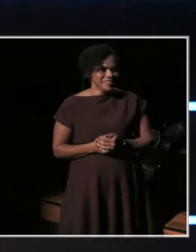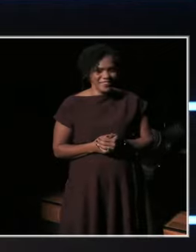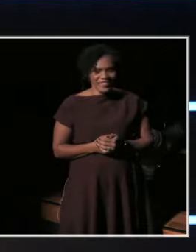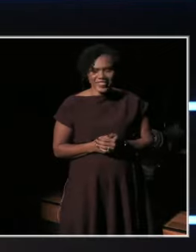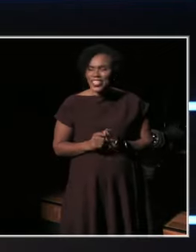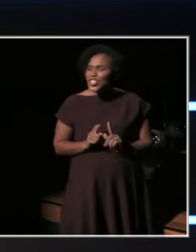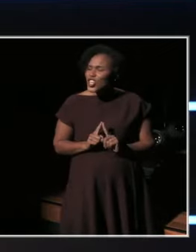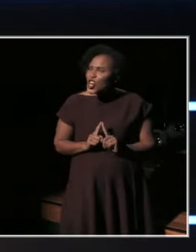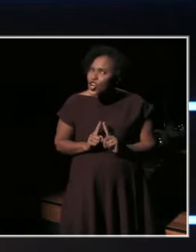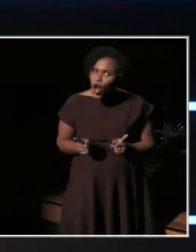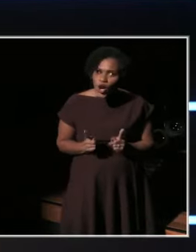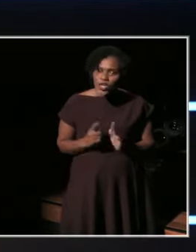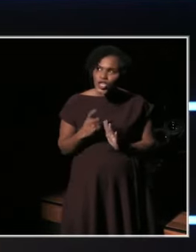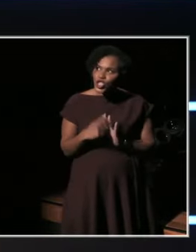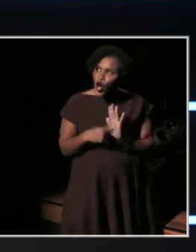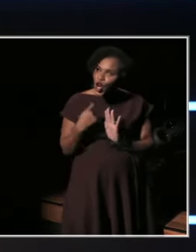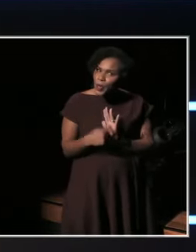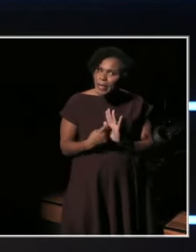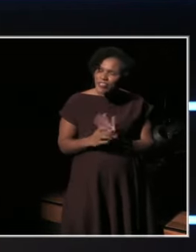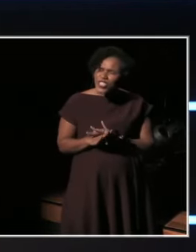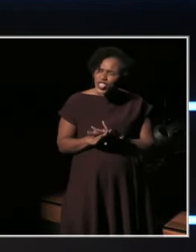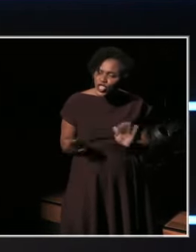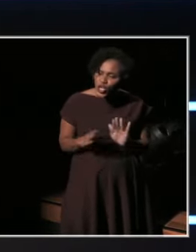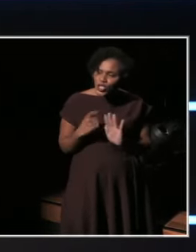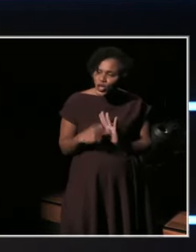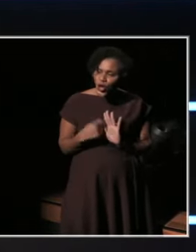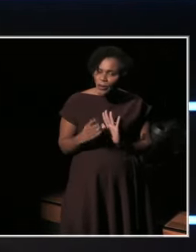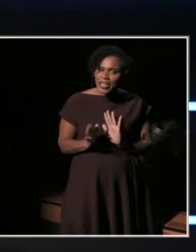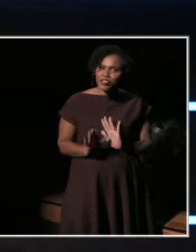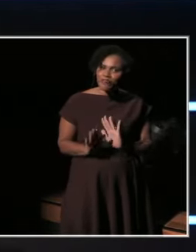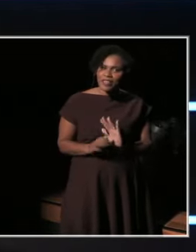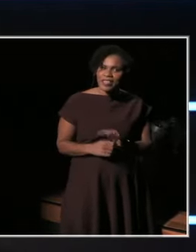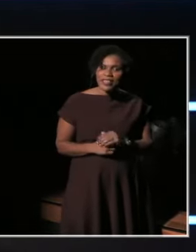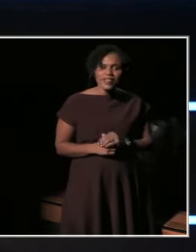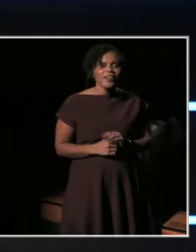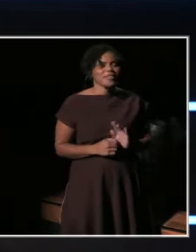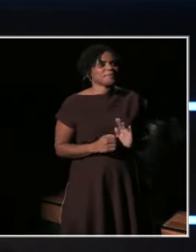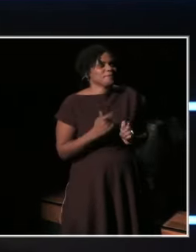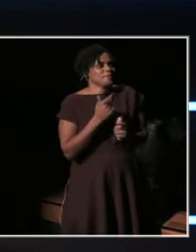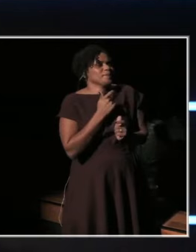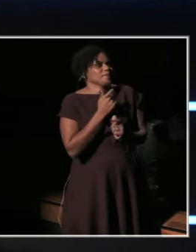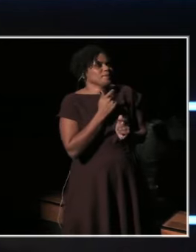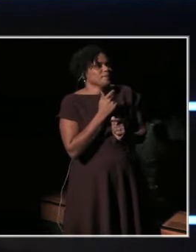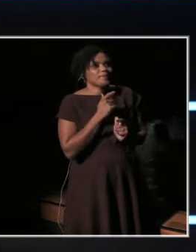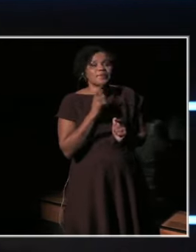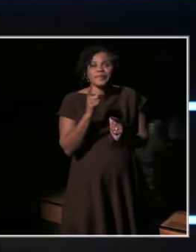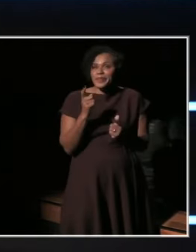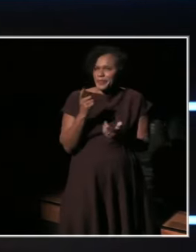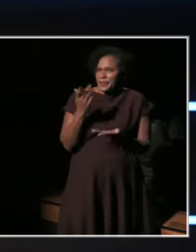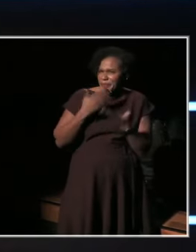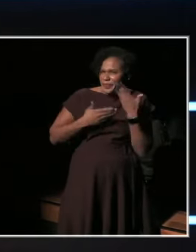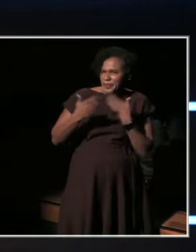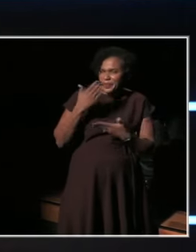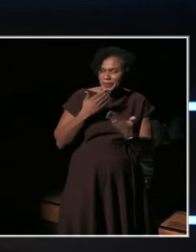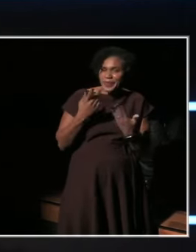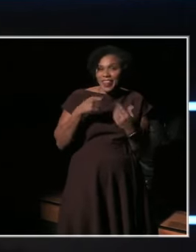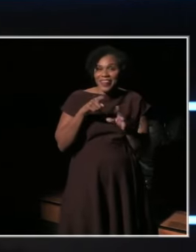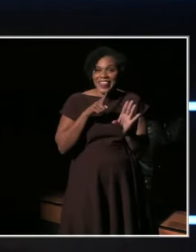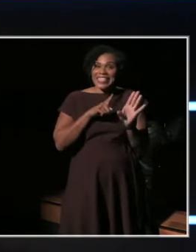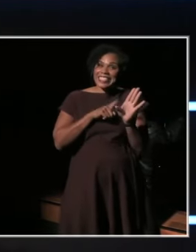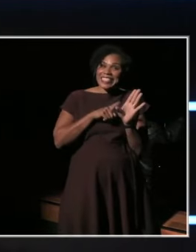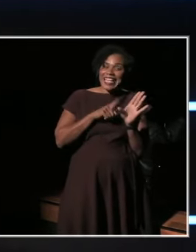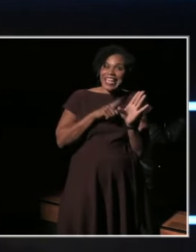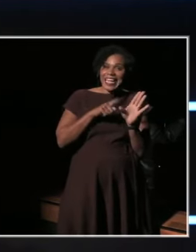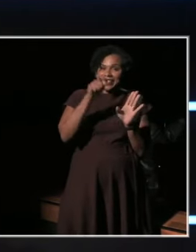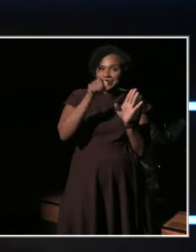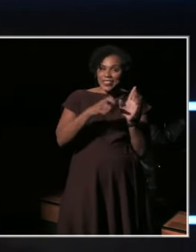It's not a documentary. It's not a documentary. So tell us about this year's recipient. Please welcome